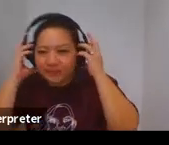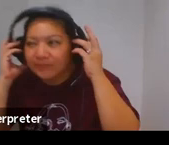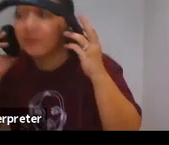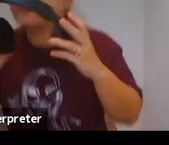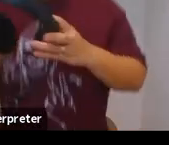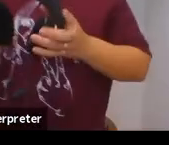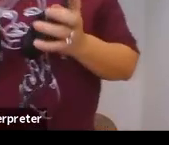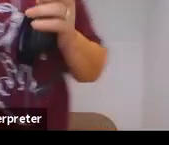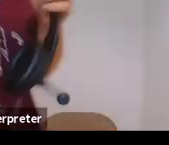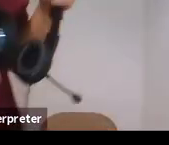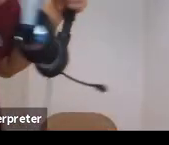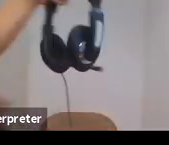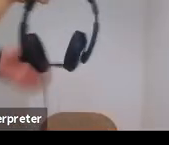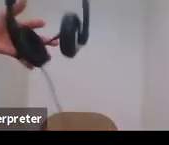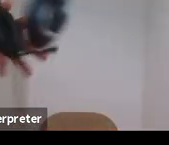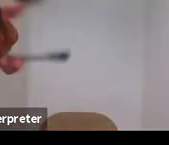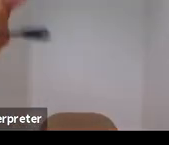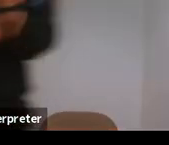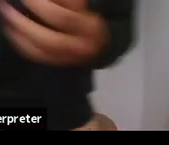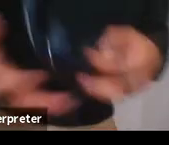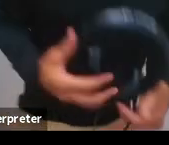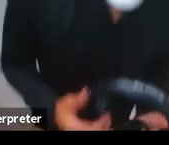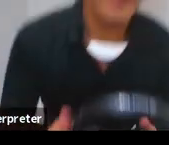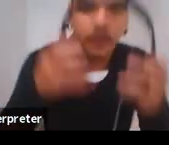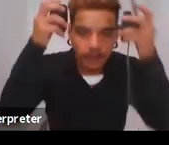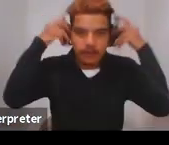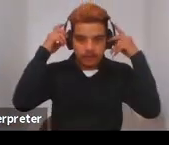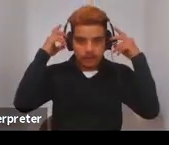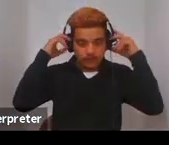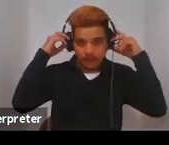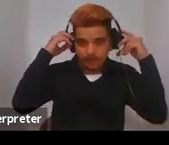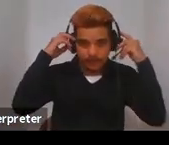It's not my roundhouse. It's not my best place.